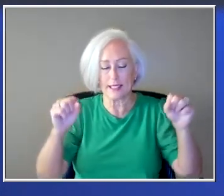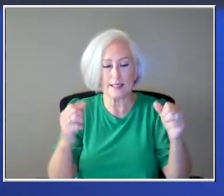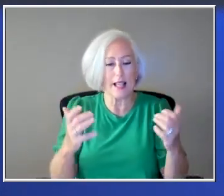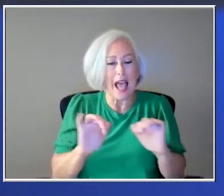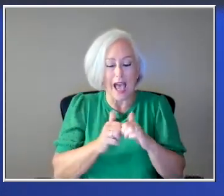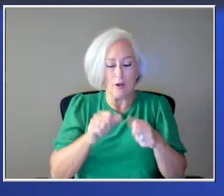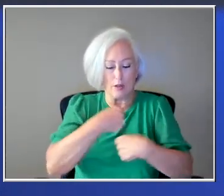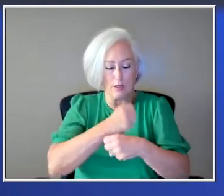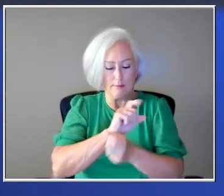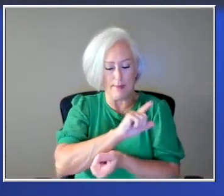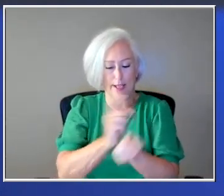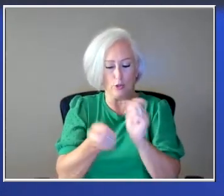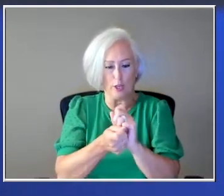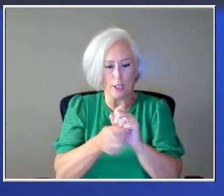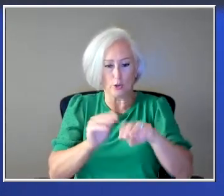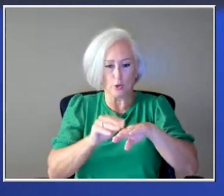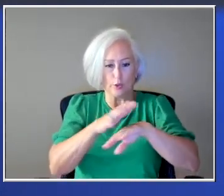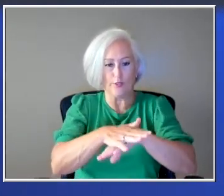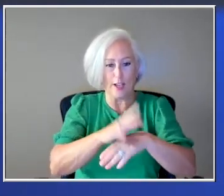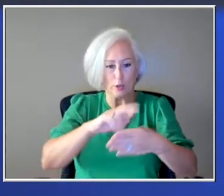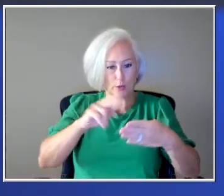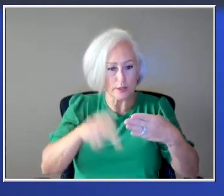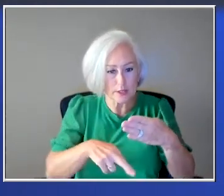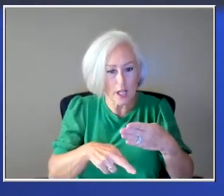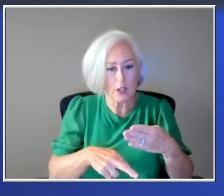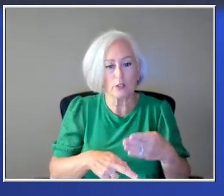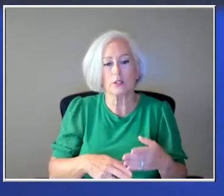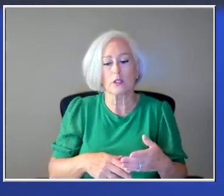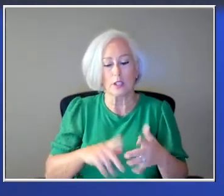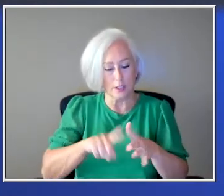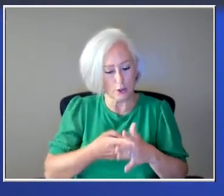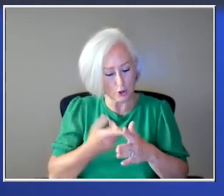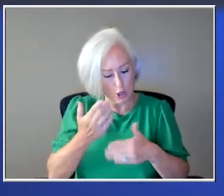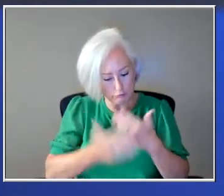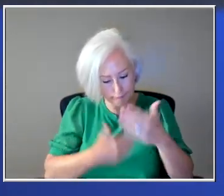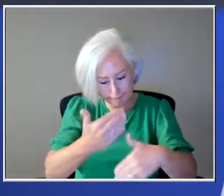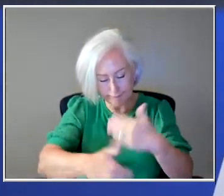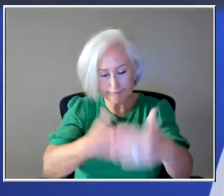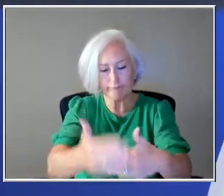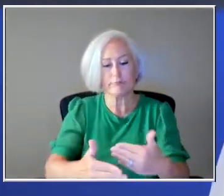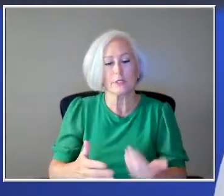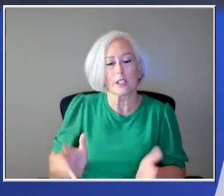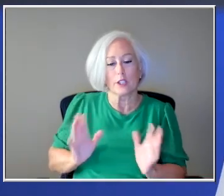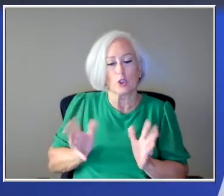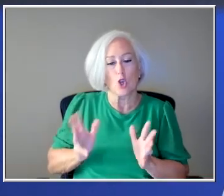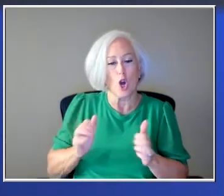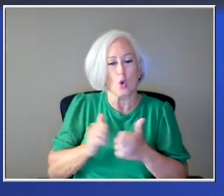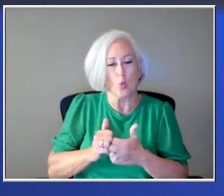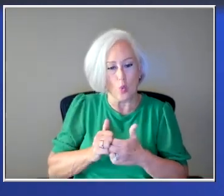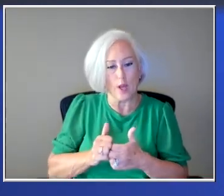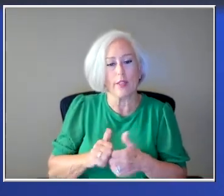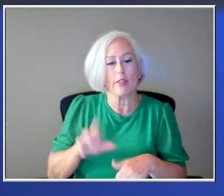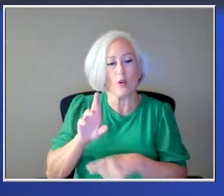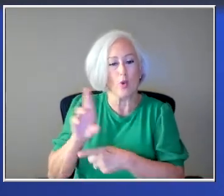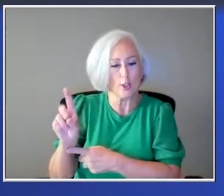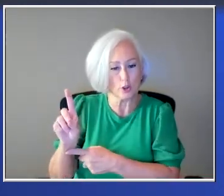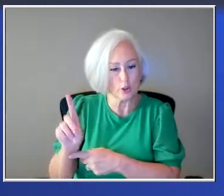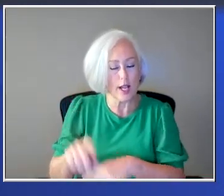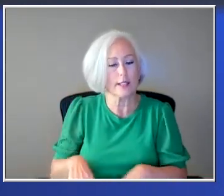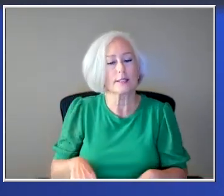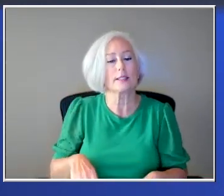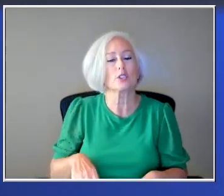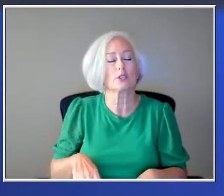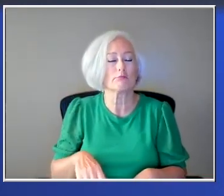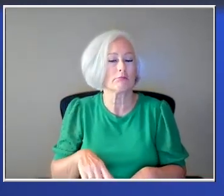Have those, try and get those in effect, have them talk with one of our dietitians, something like that, and then have them back in some